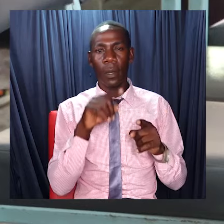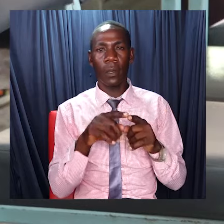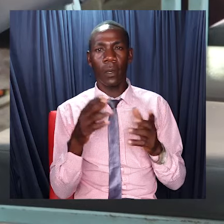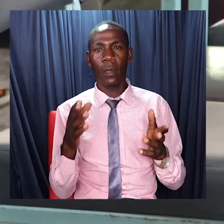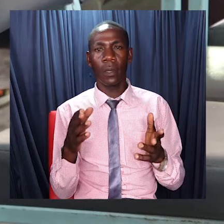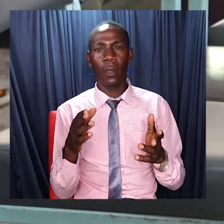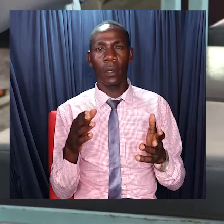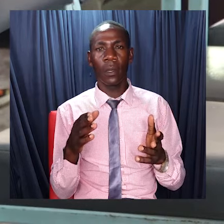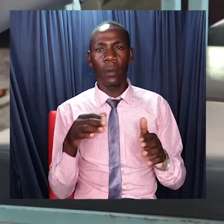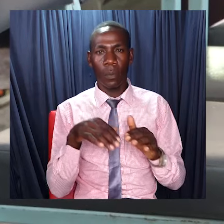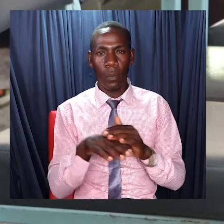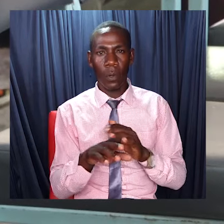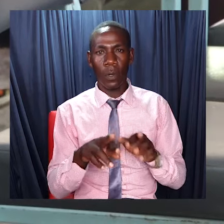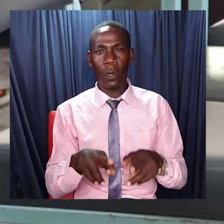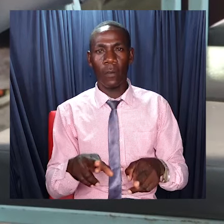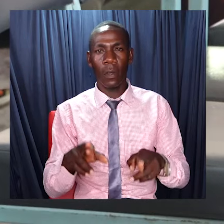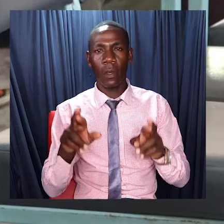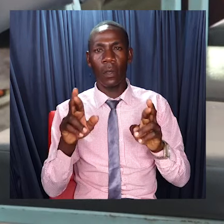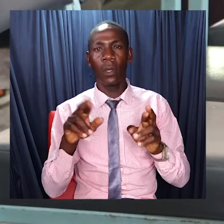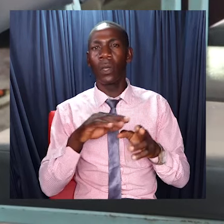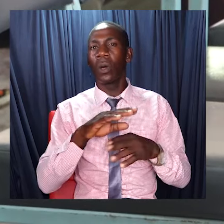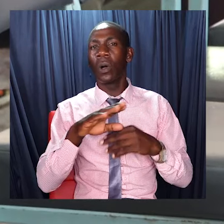we were brothers. We went to the